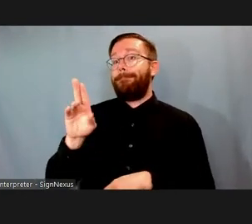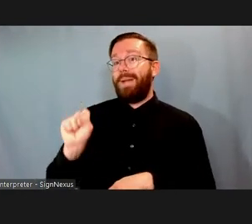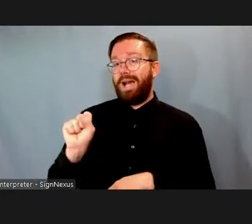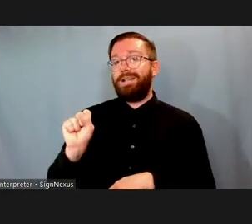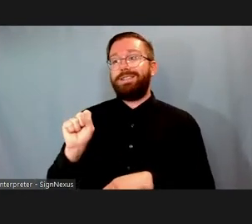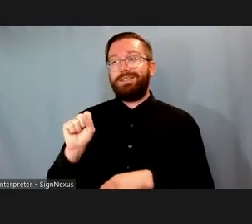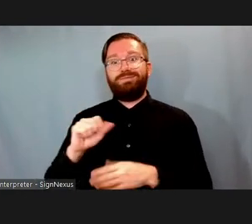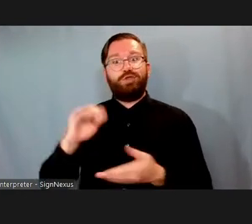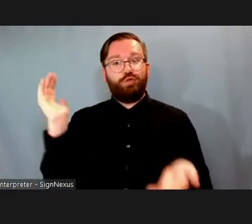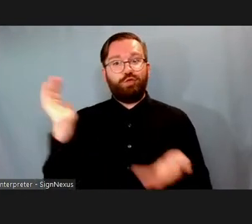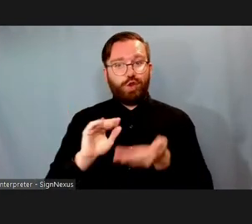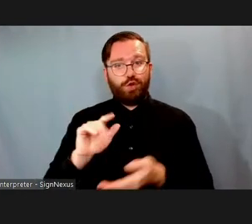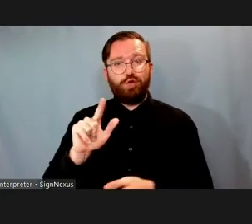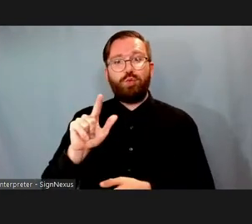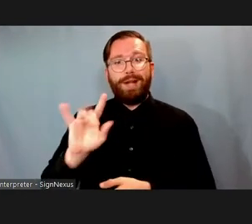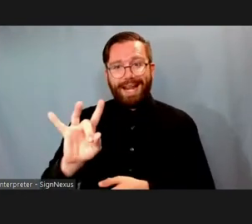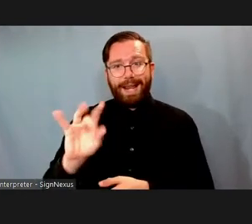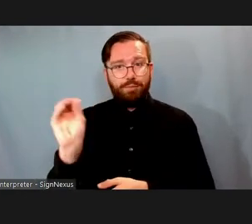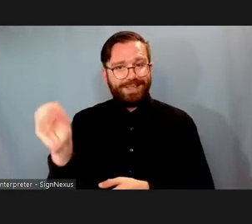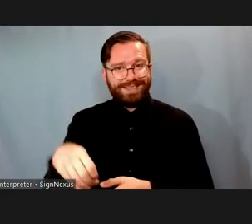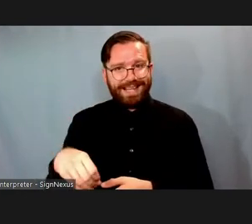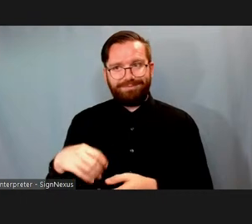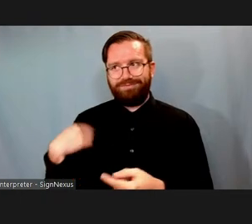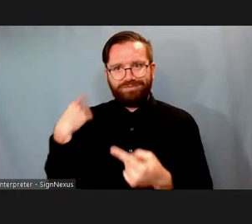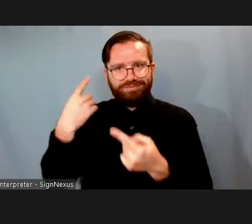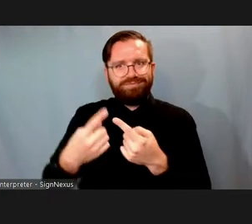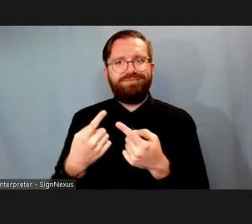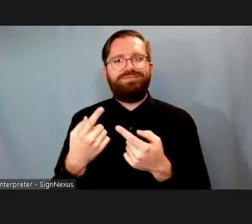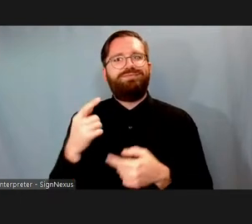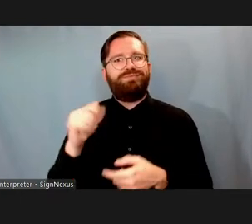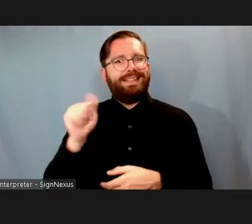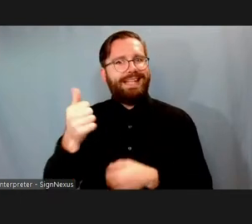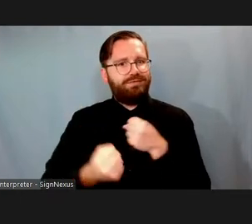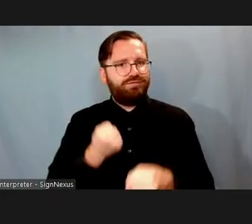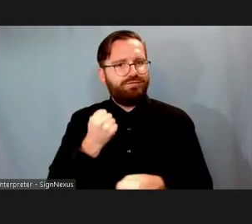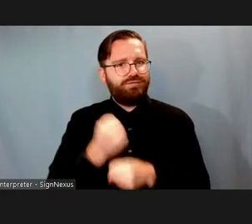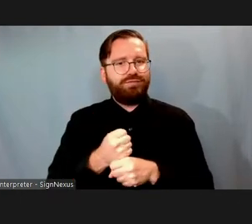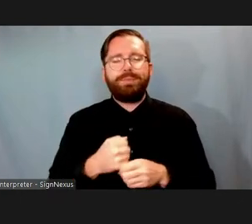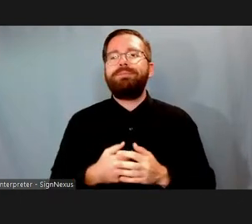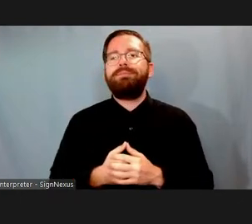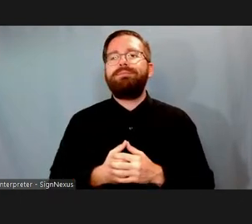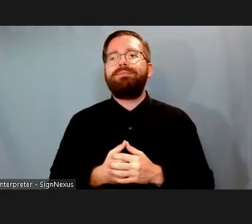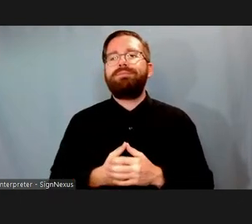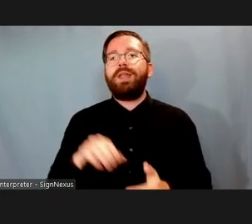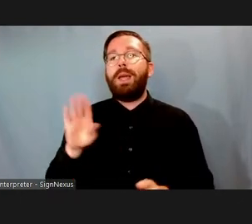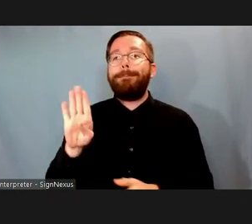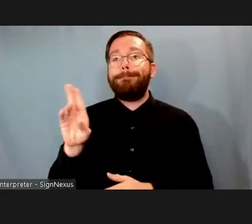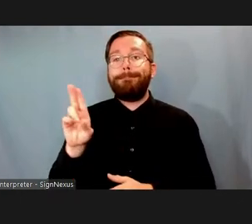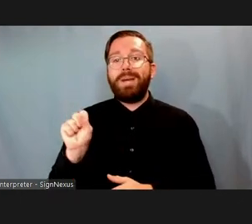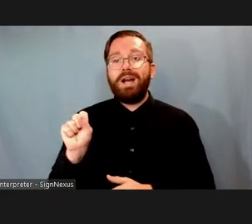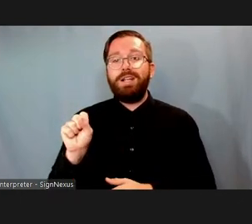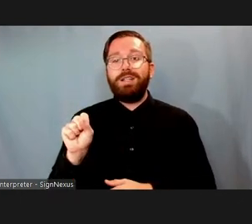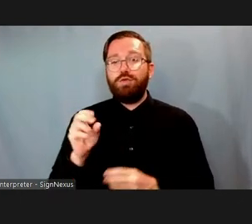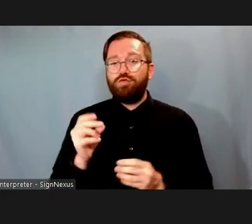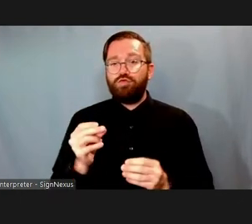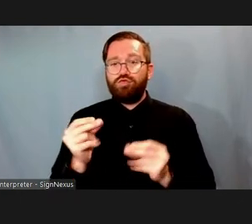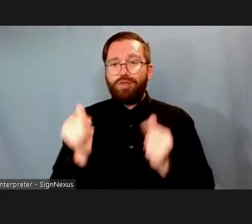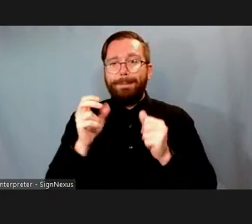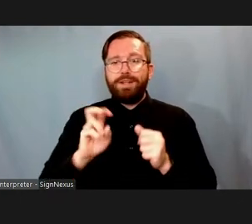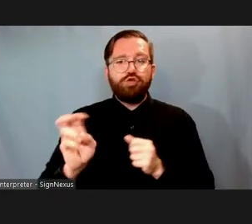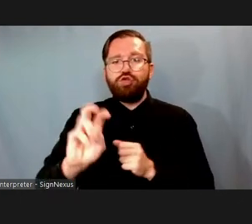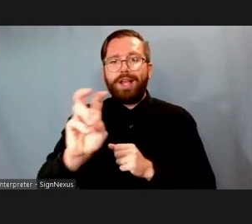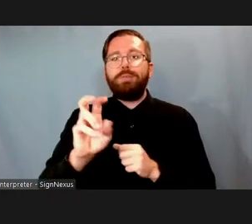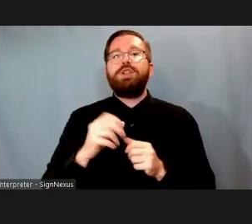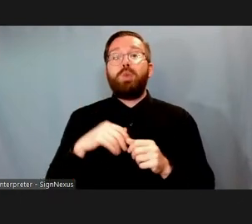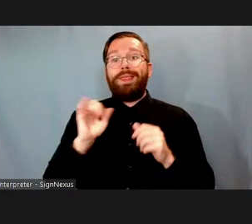2010. the average steed of select bus service new york city's bus rapid transit service routes in the manhattan cbd is